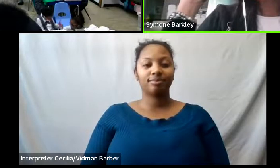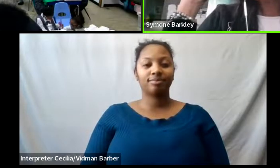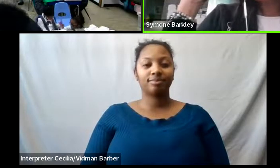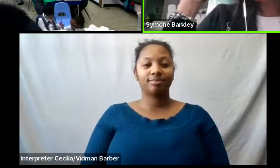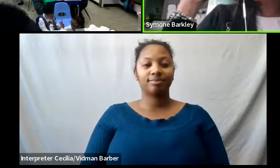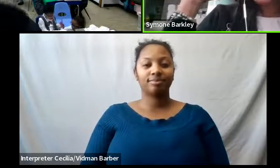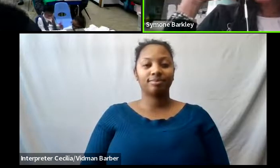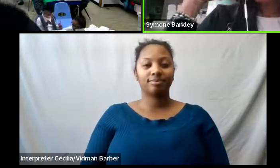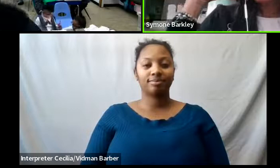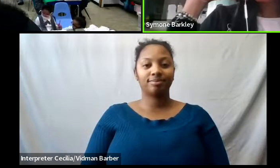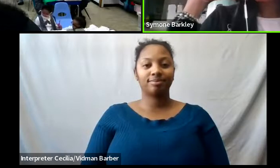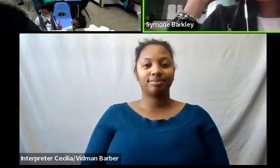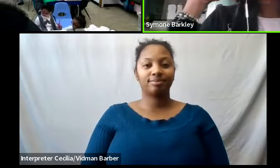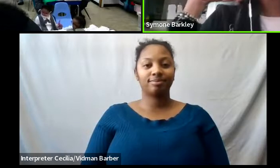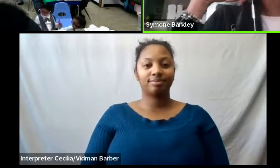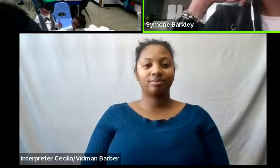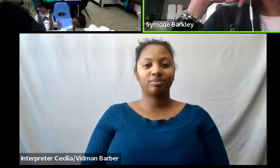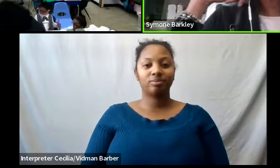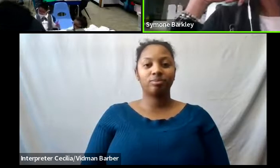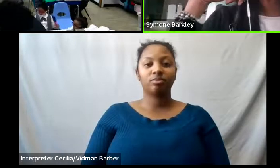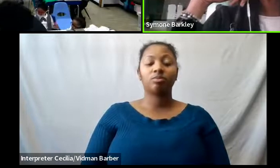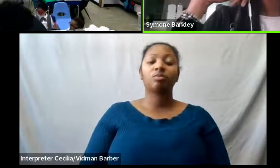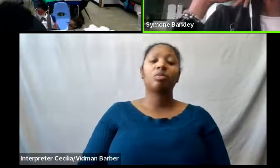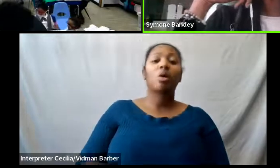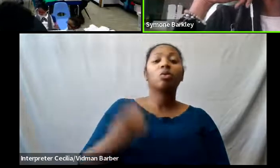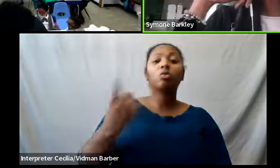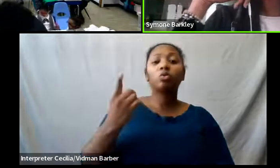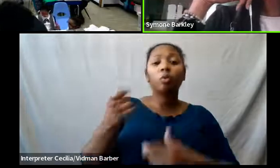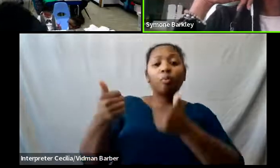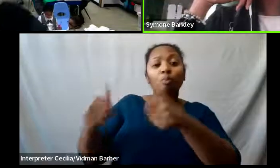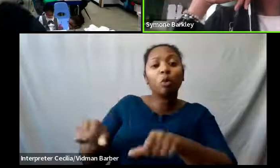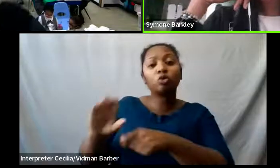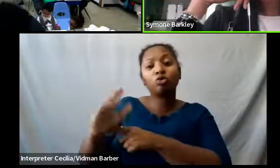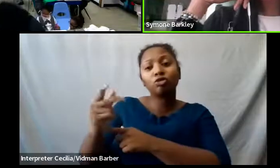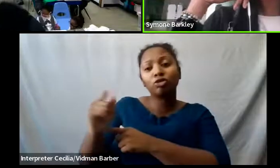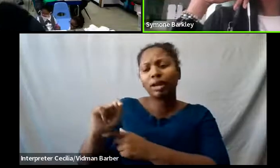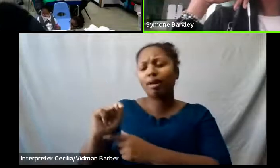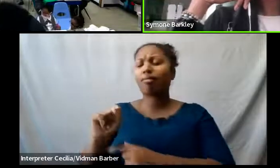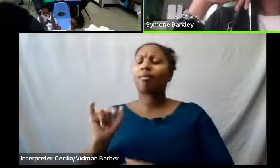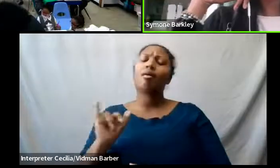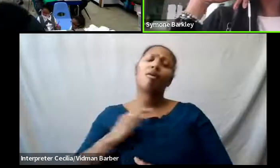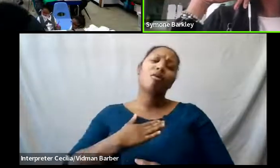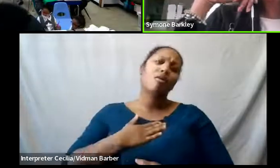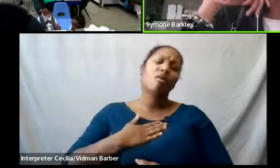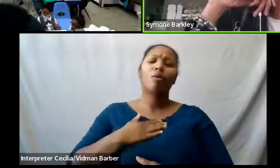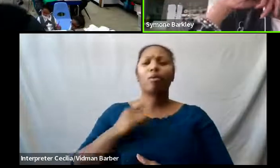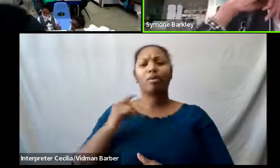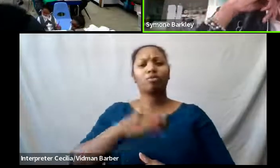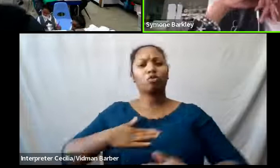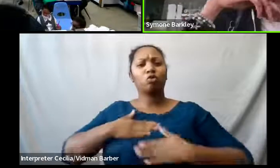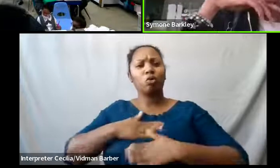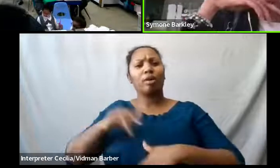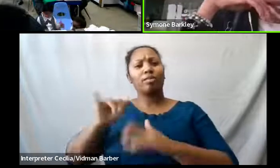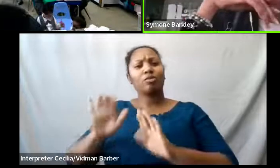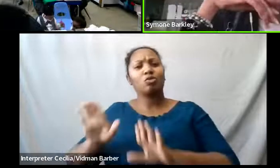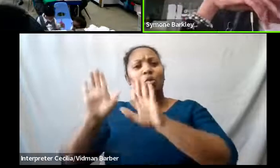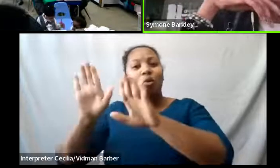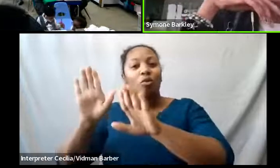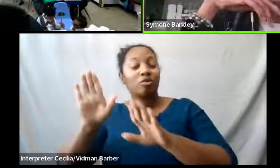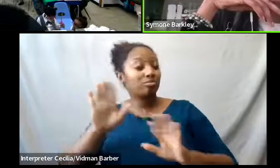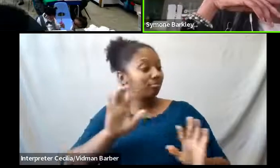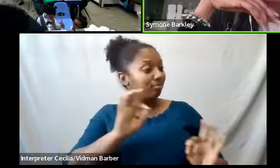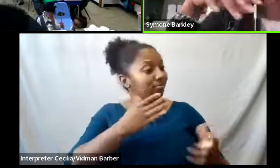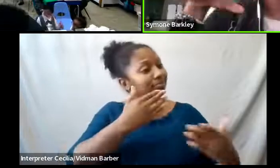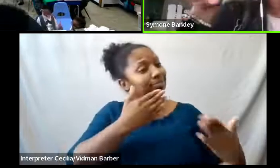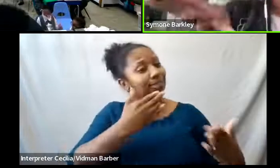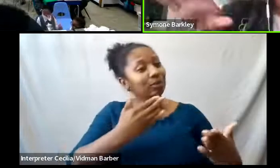Oh, I see someone in the chat said this is awesome. Thanks. I hope that you've already cut yours across the bottom. Just getting ready for